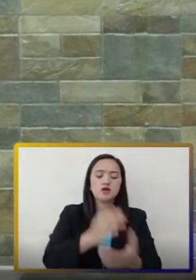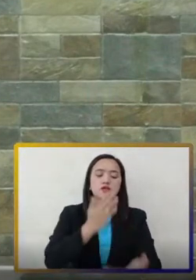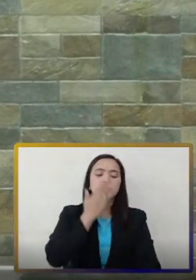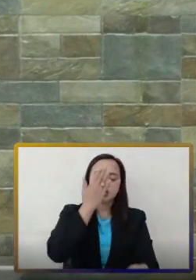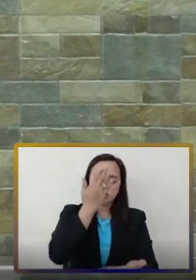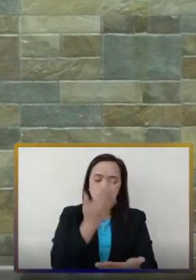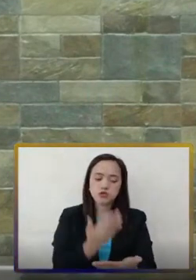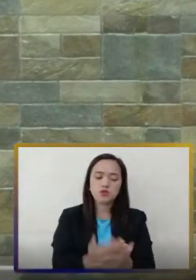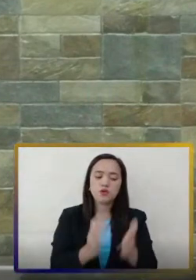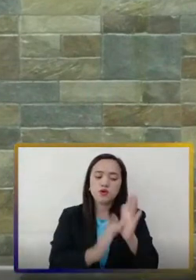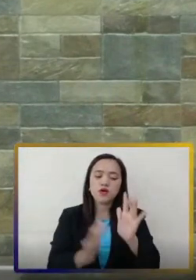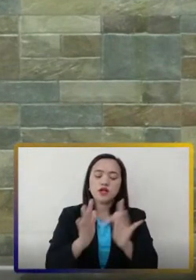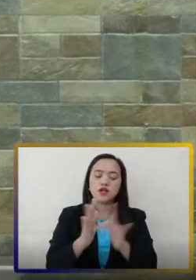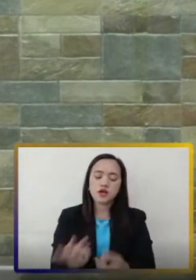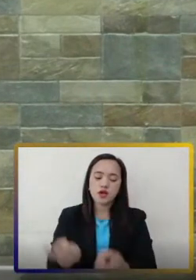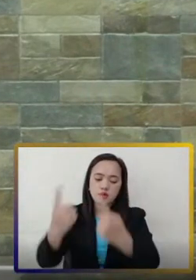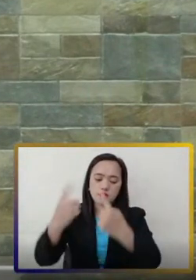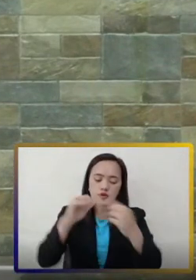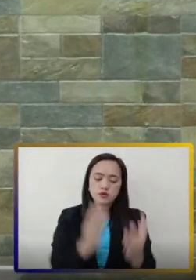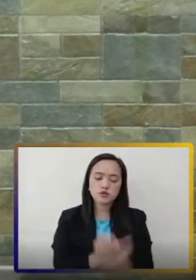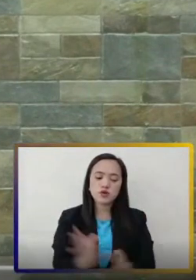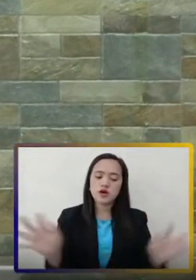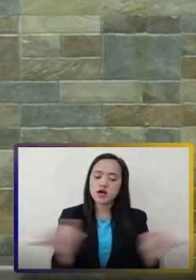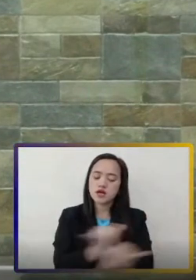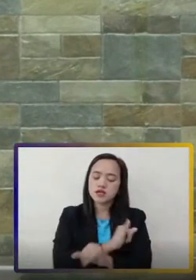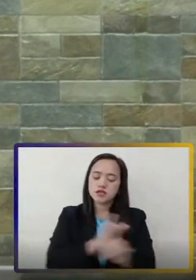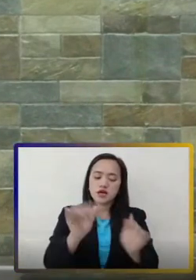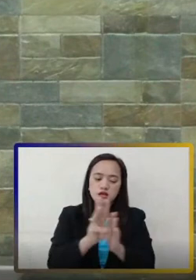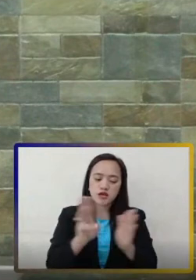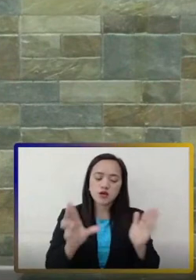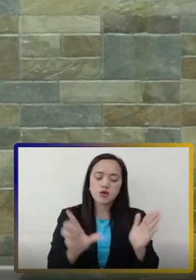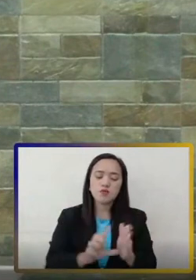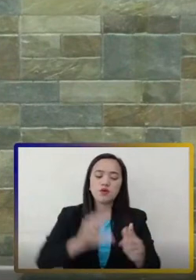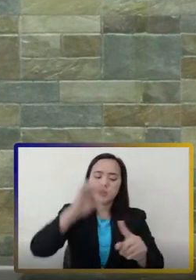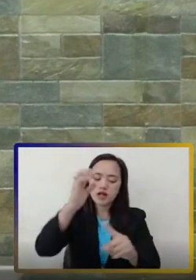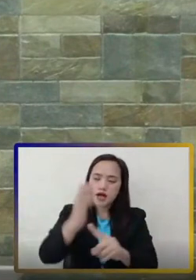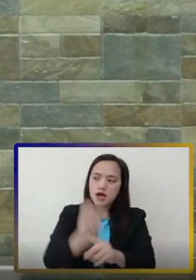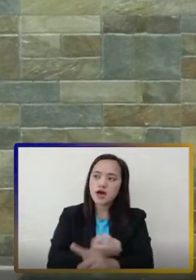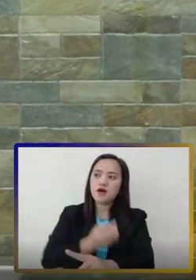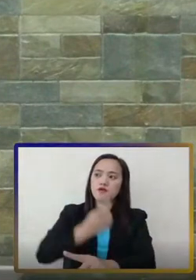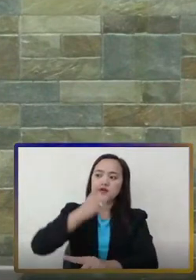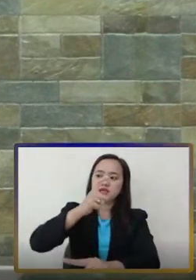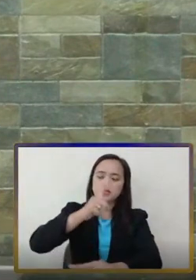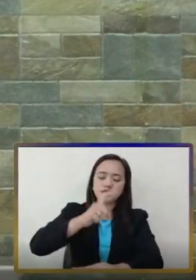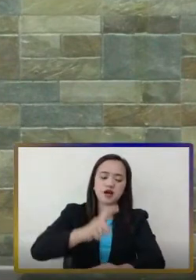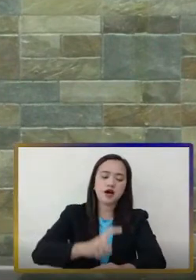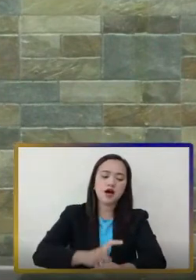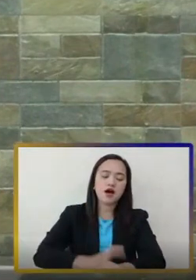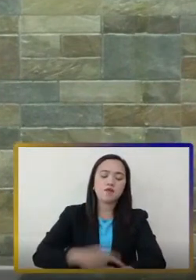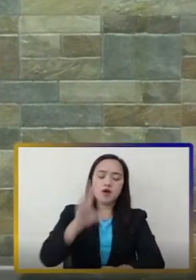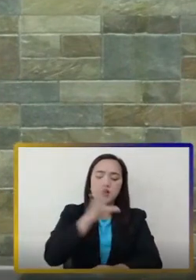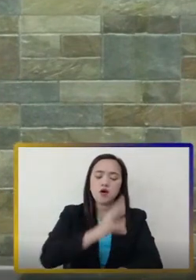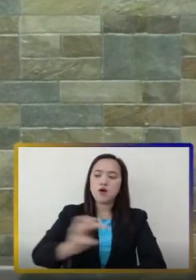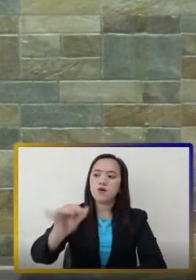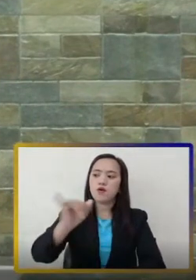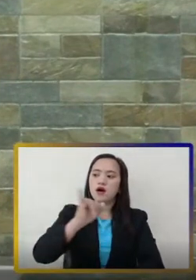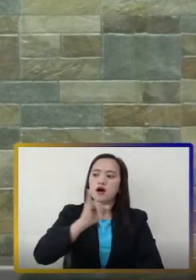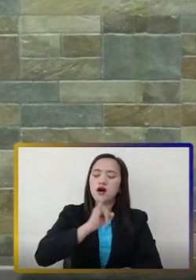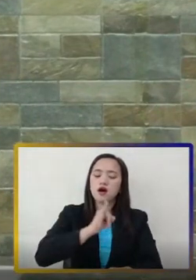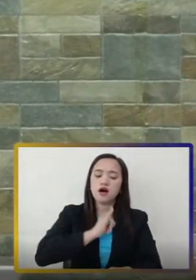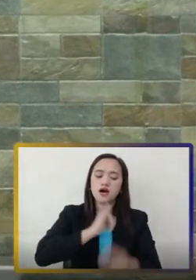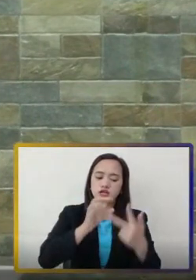believe he is good. He'll come through like he said he would every time.